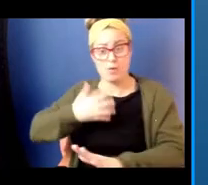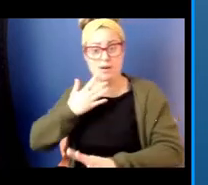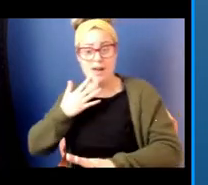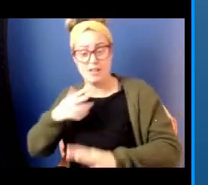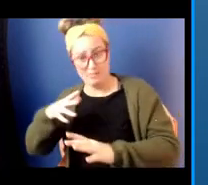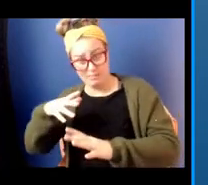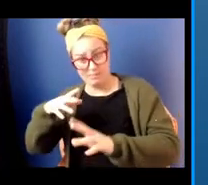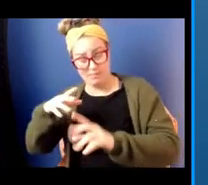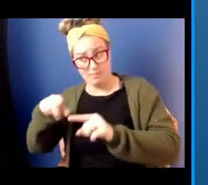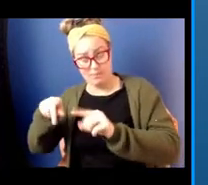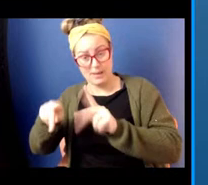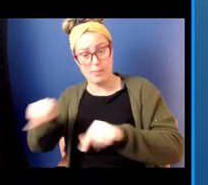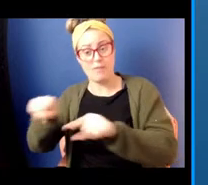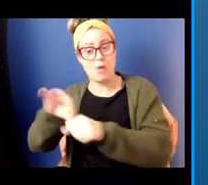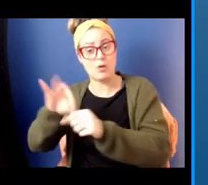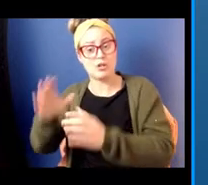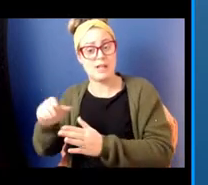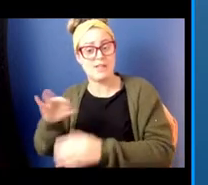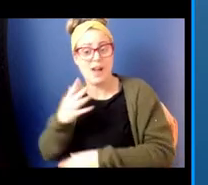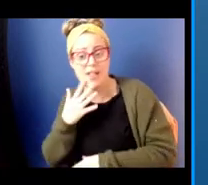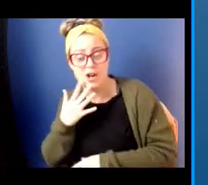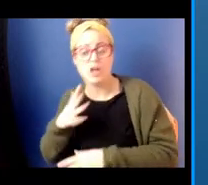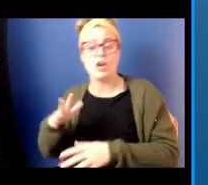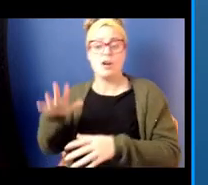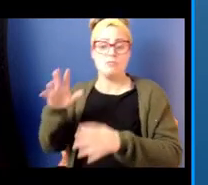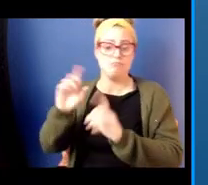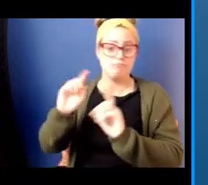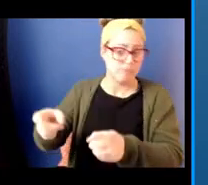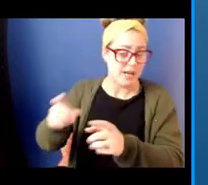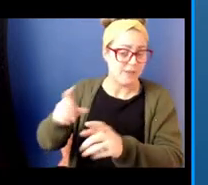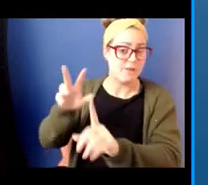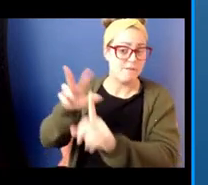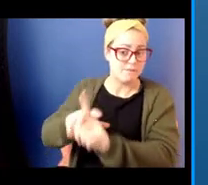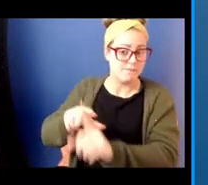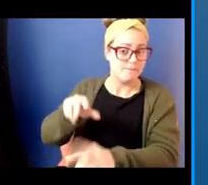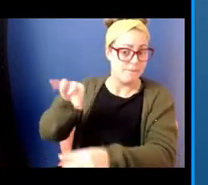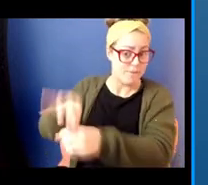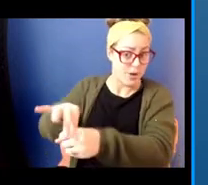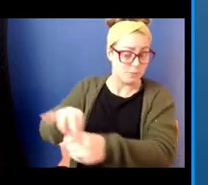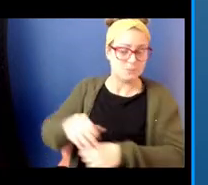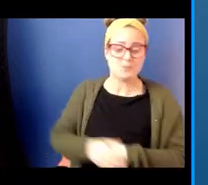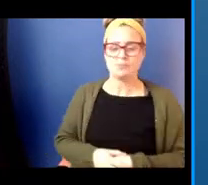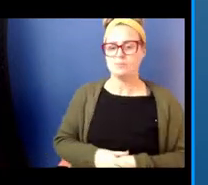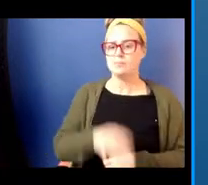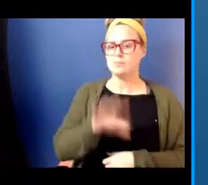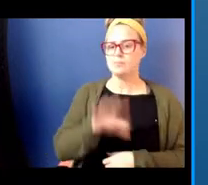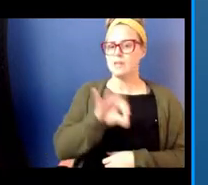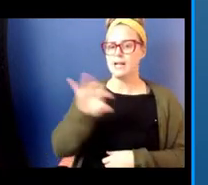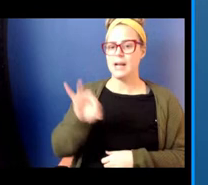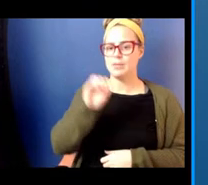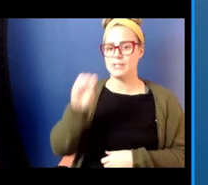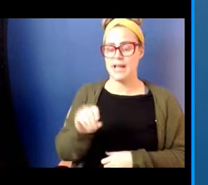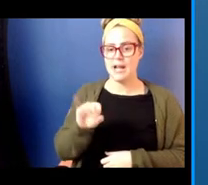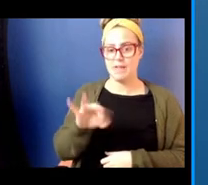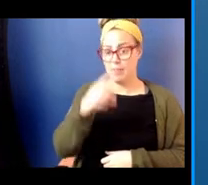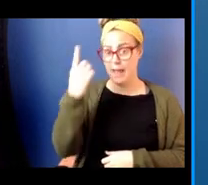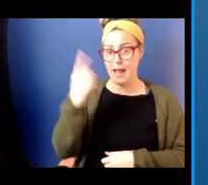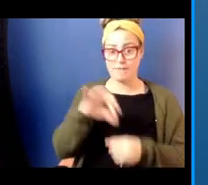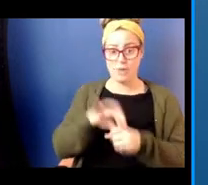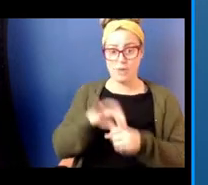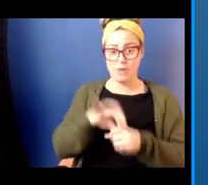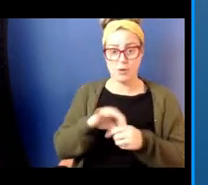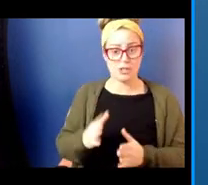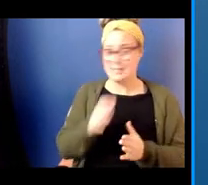99.9 of black voters had not had the chance to vote at that point and 99.8